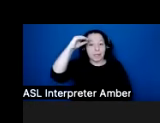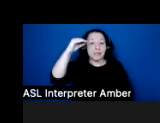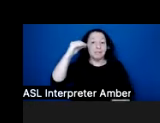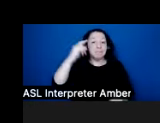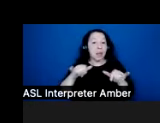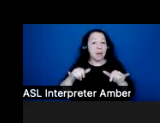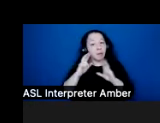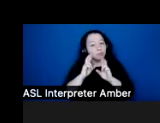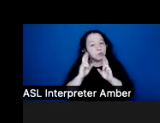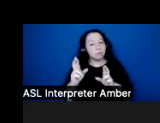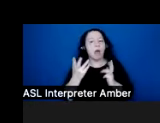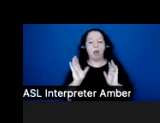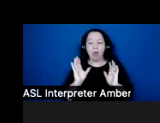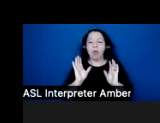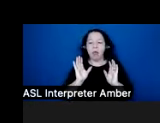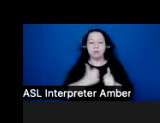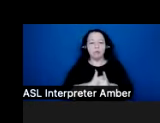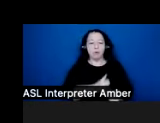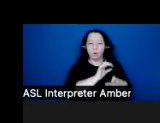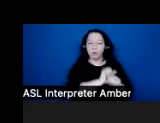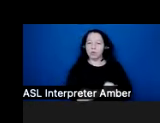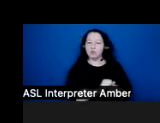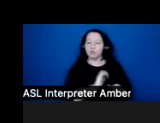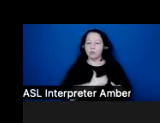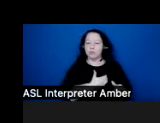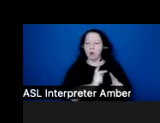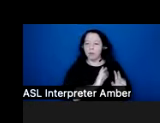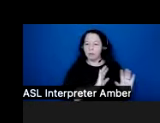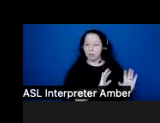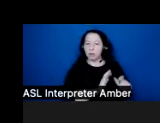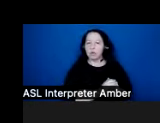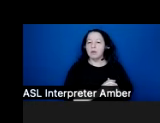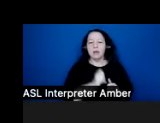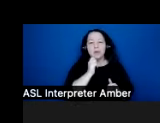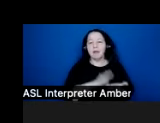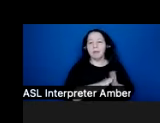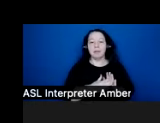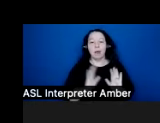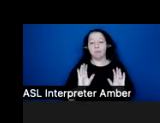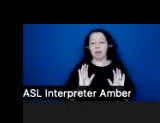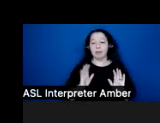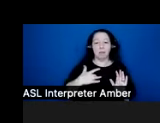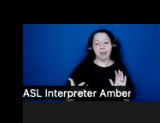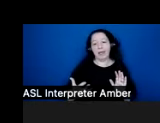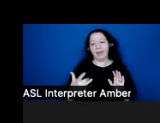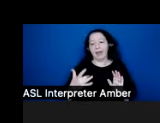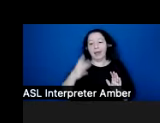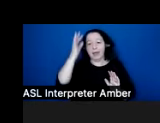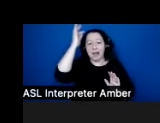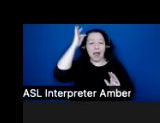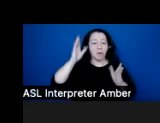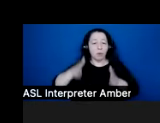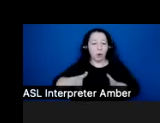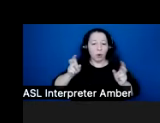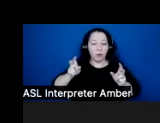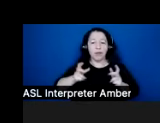and traditional, but then, not become tokenized, which again, like with the example that folks have